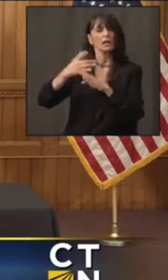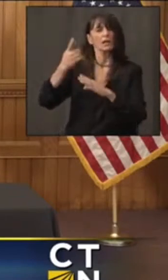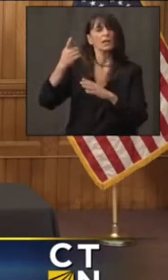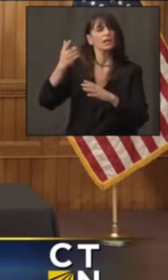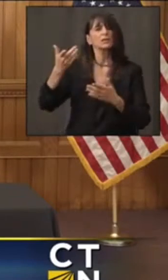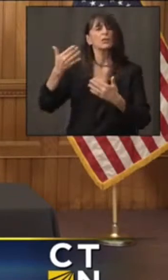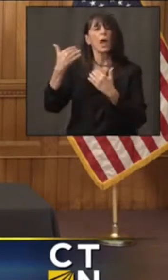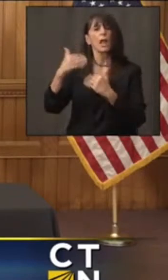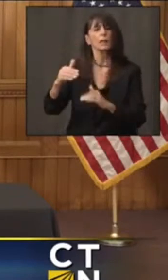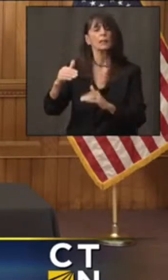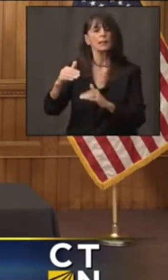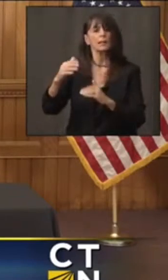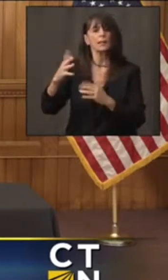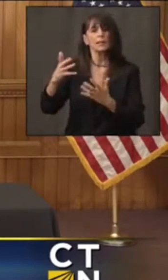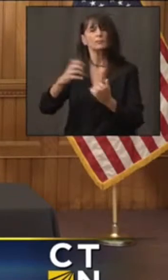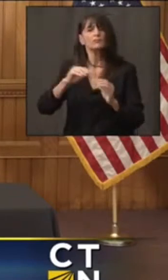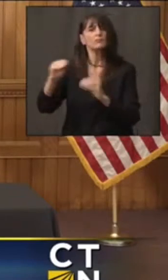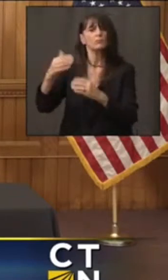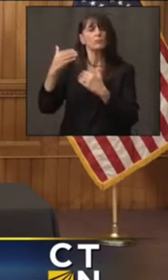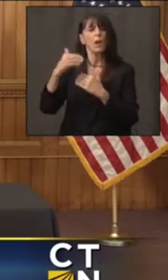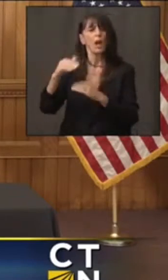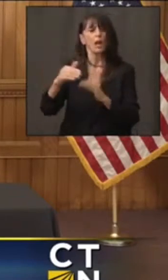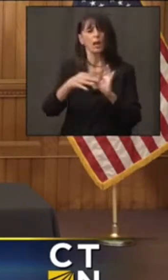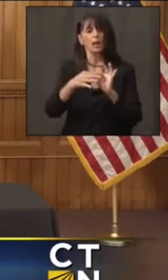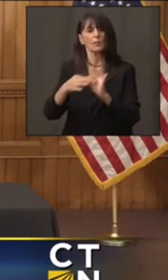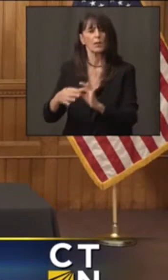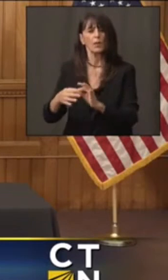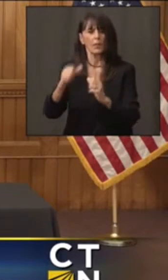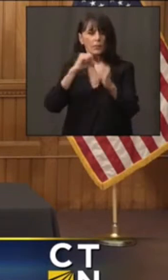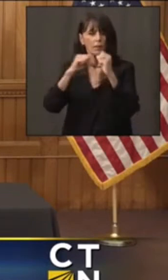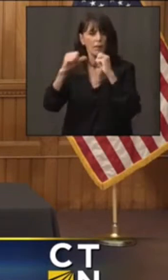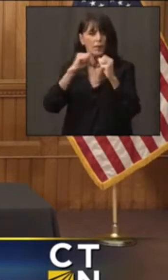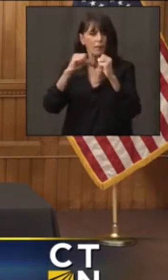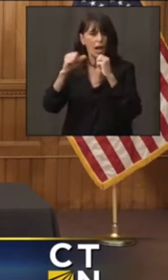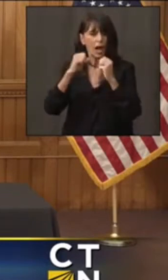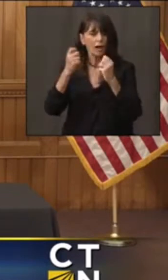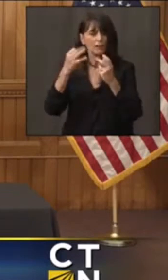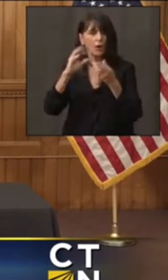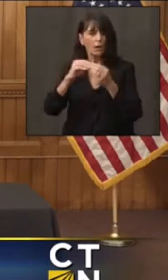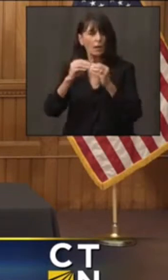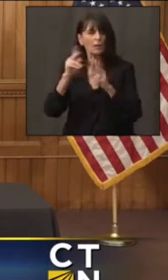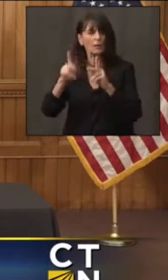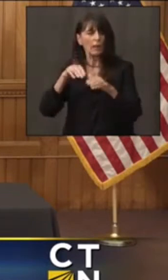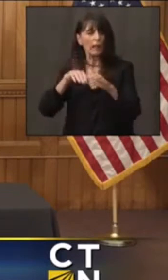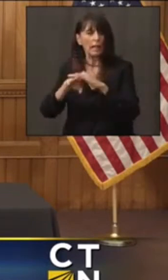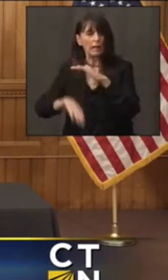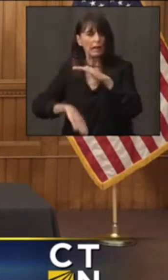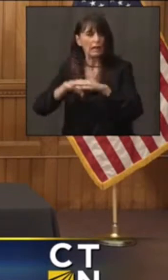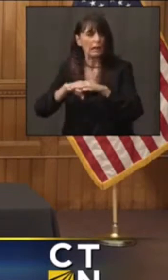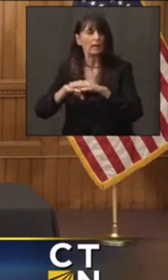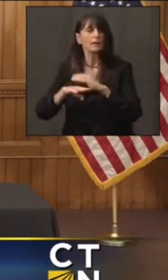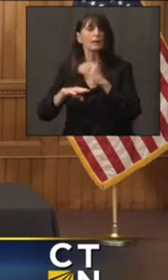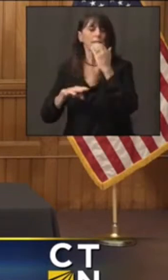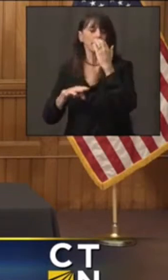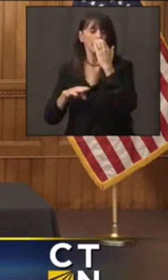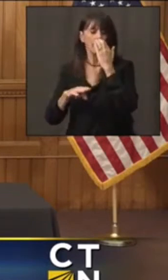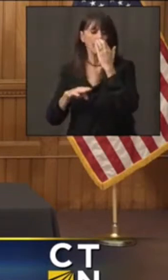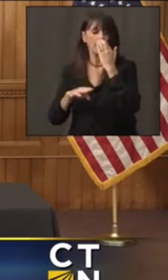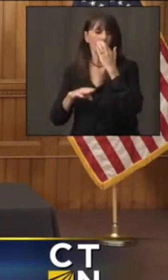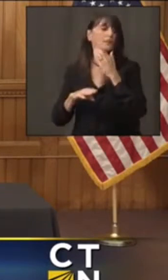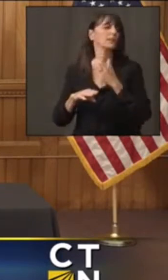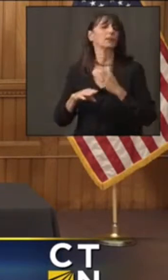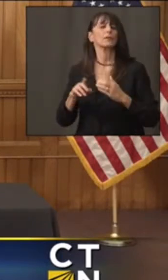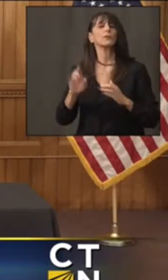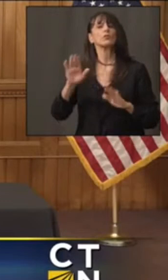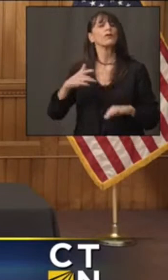or place limits on the bars, the capacity of bars and restaurants and that kind of thing. I was wondering if you had any reaction